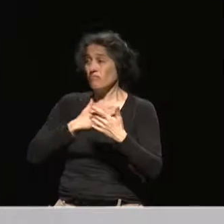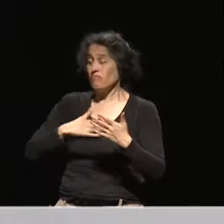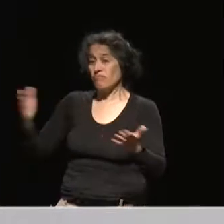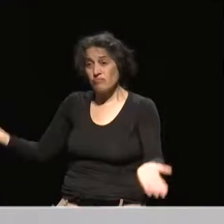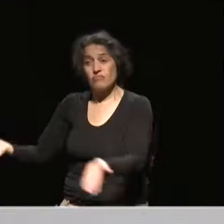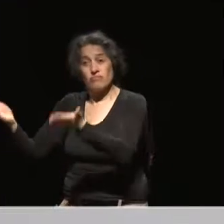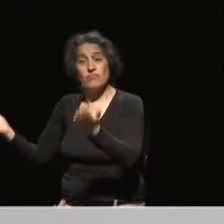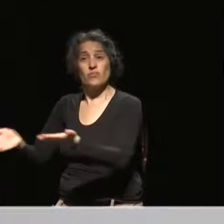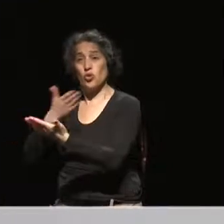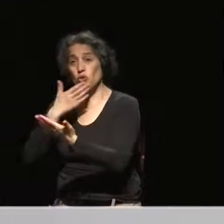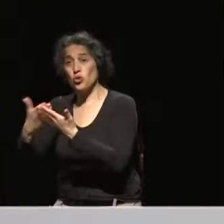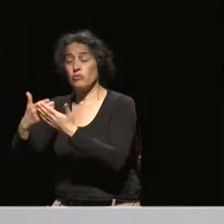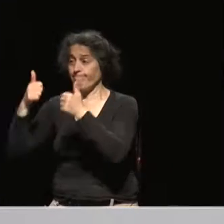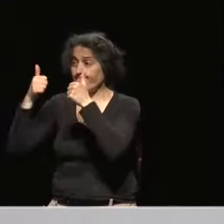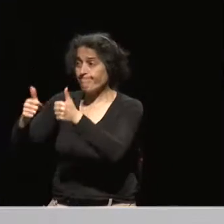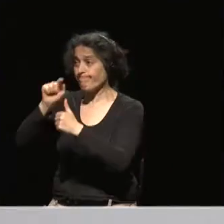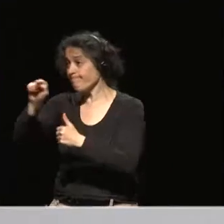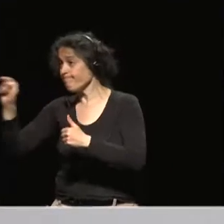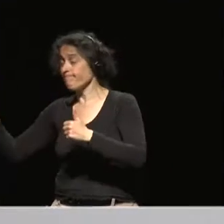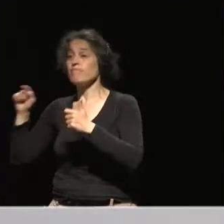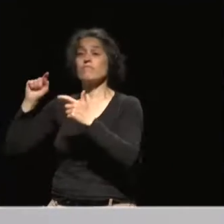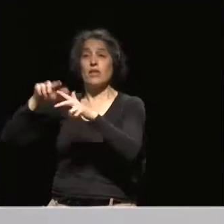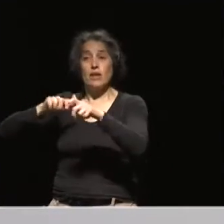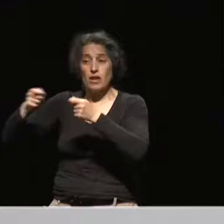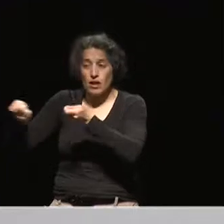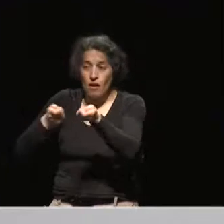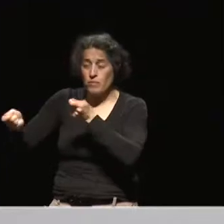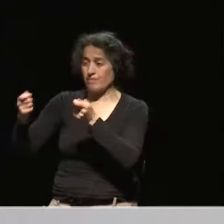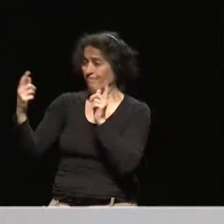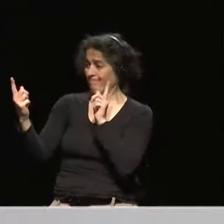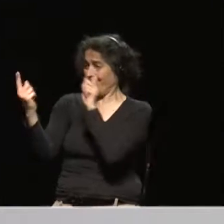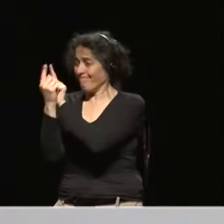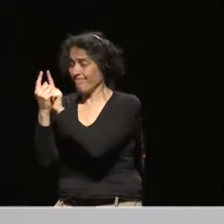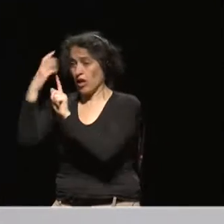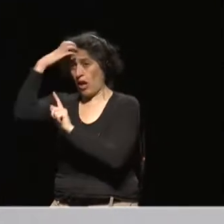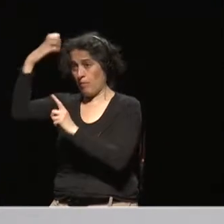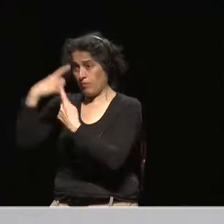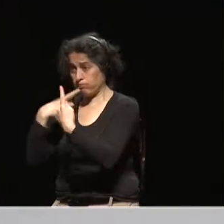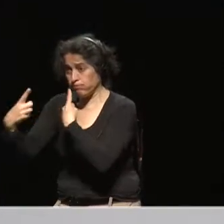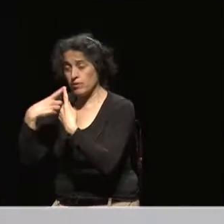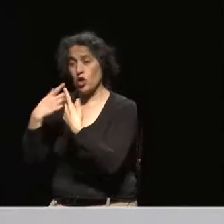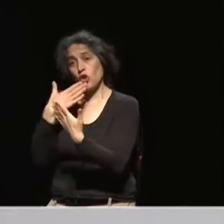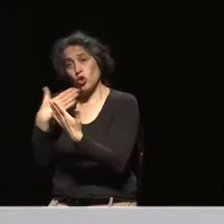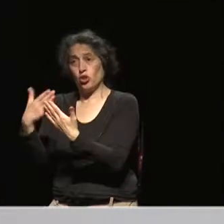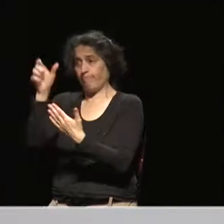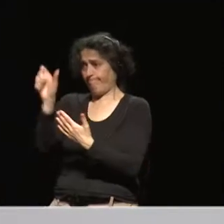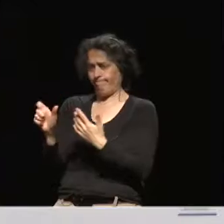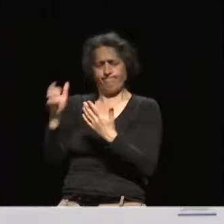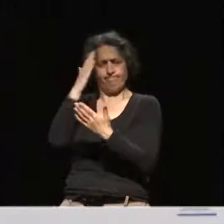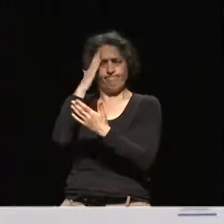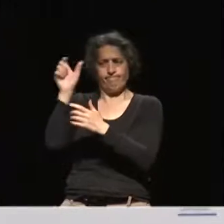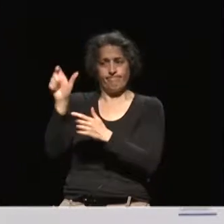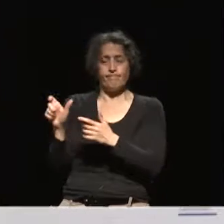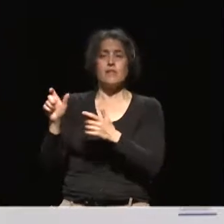to have reliable dialogue partners that we can speak to. Reliable in the sense that they can